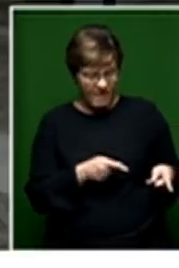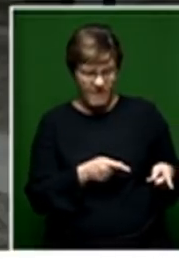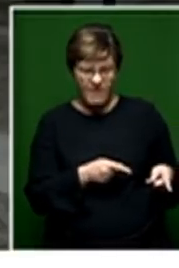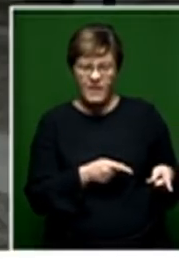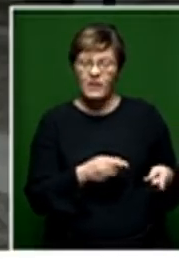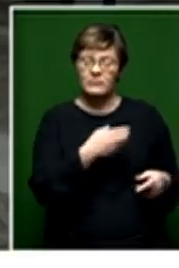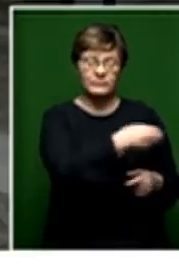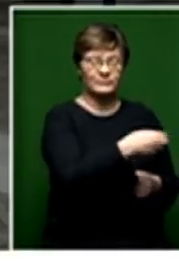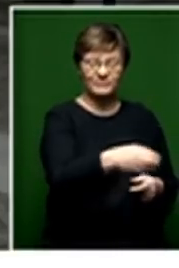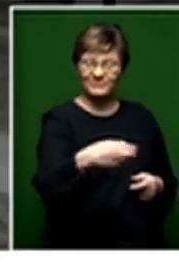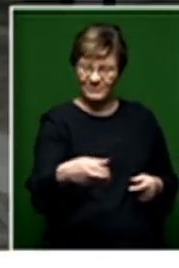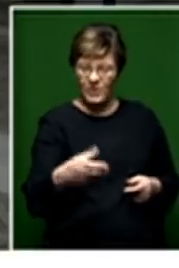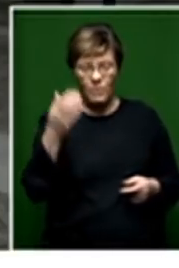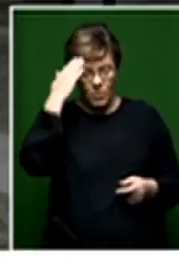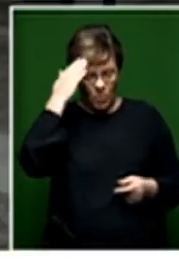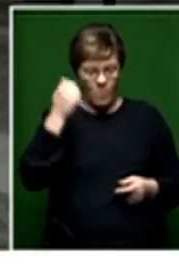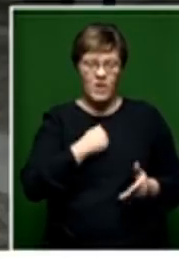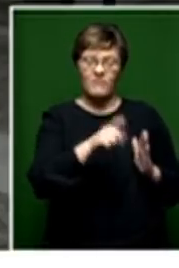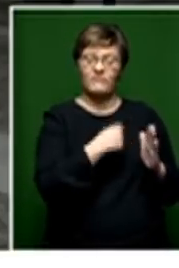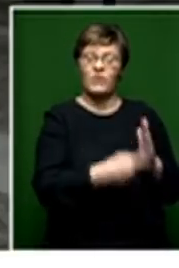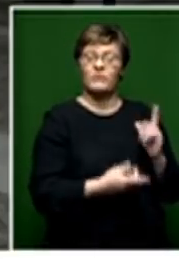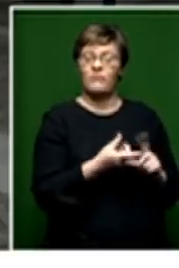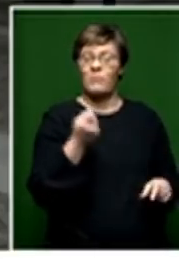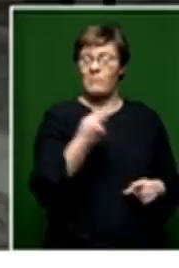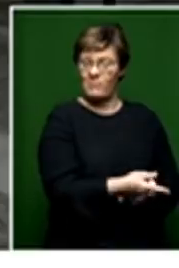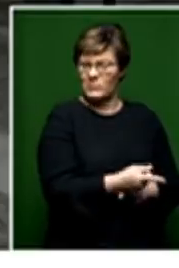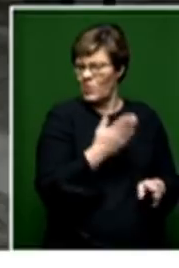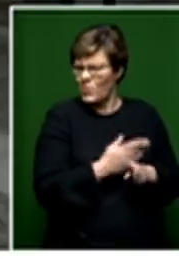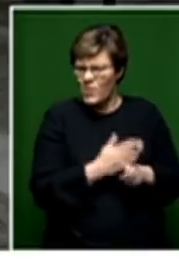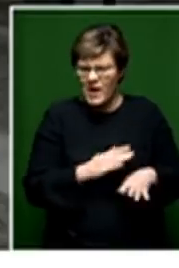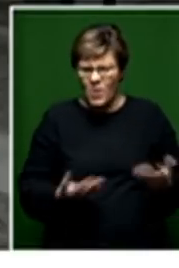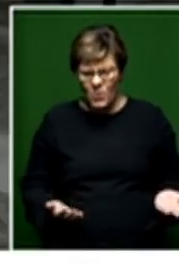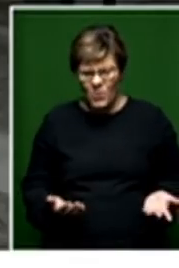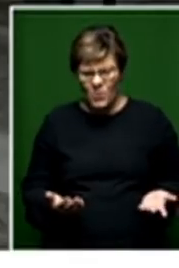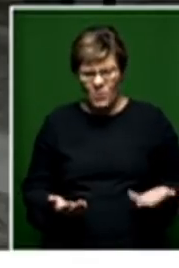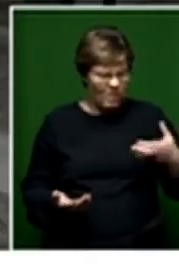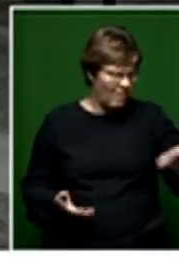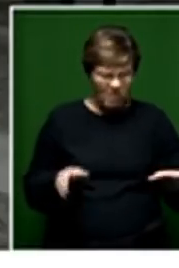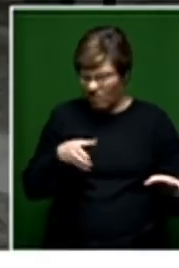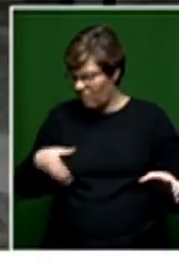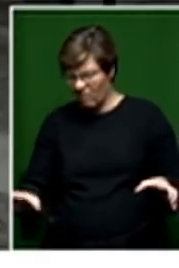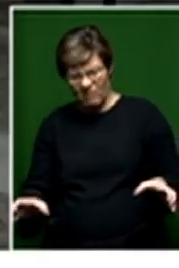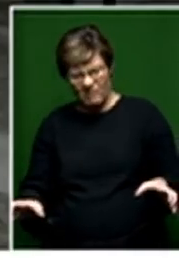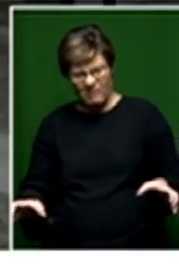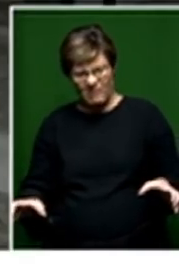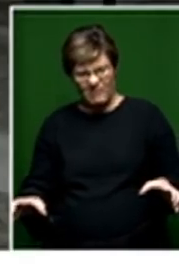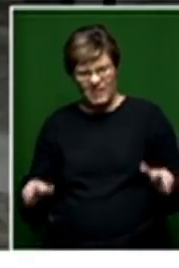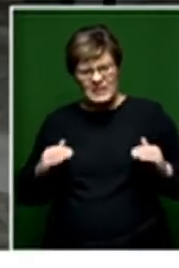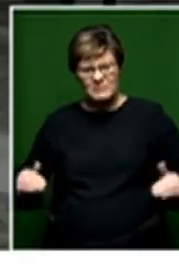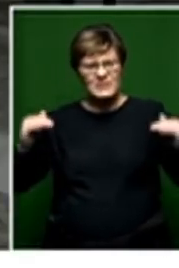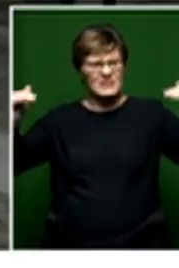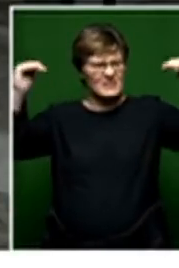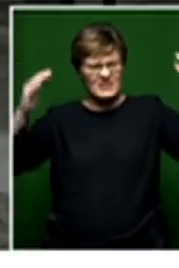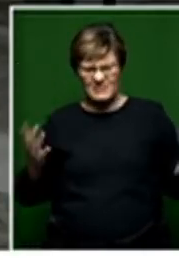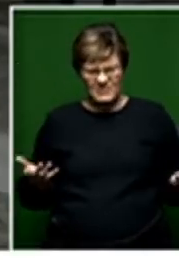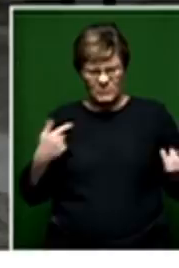are allocated to them from which they actually vote. How is that going to work, given that they will be seated across various